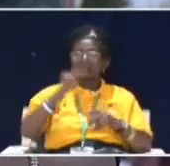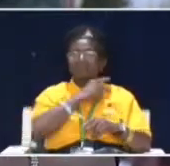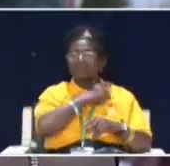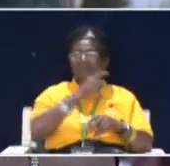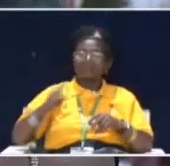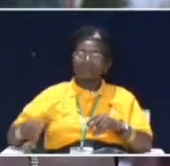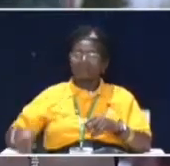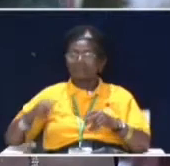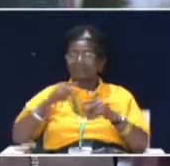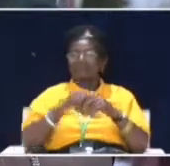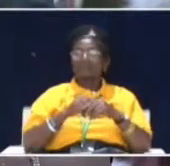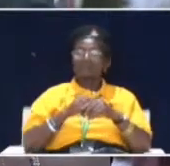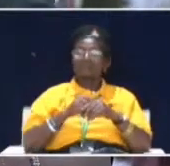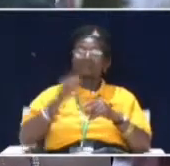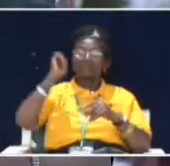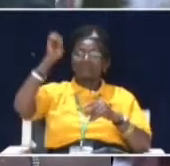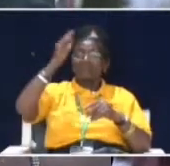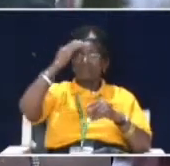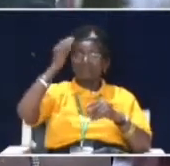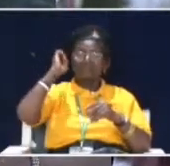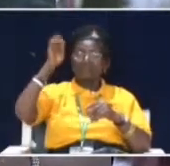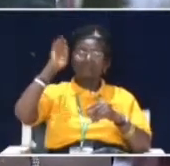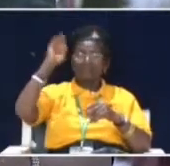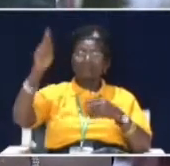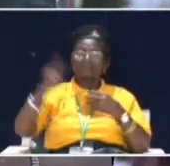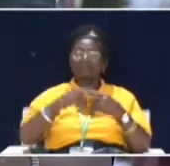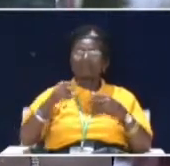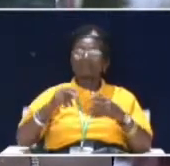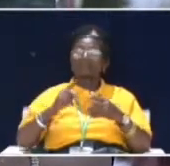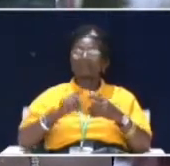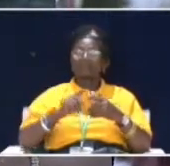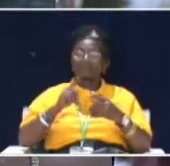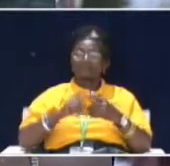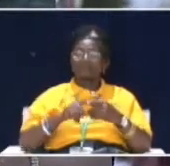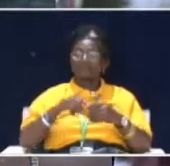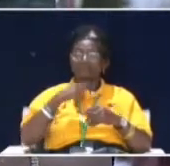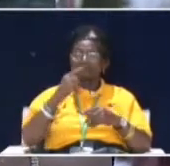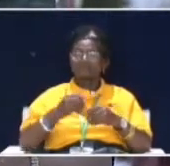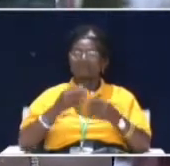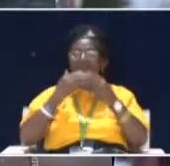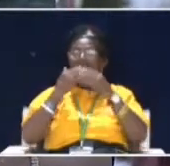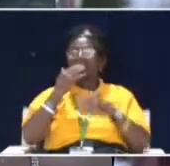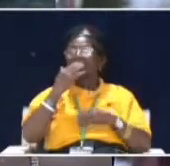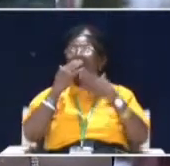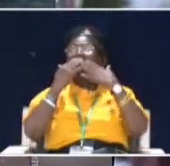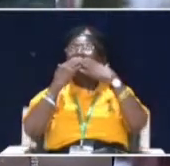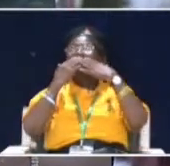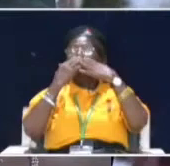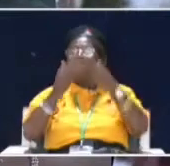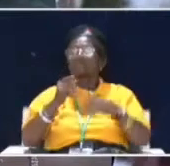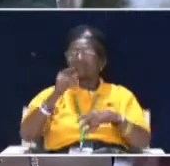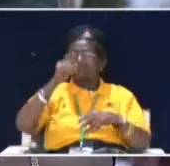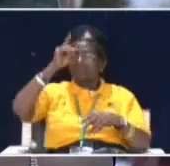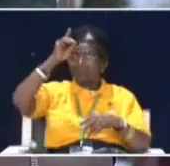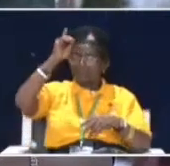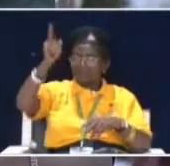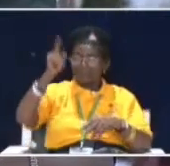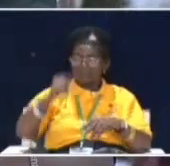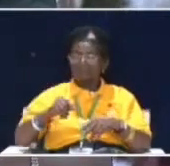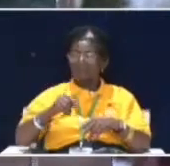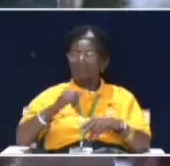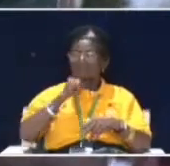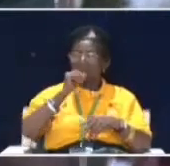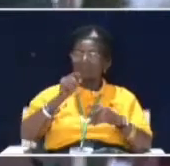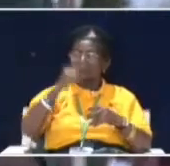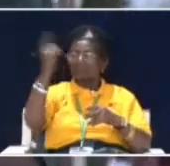Solomon lati di oba. He knew he would return to say thank you. Oh, mo pe a pada wa lati so lati dupe. And not only